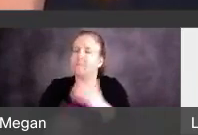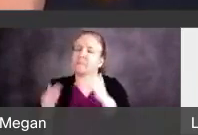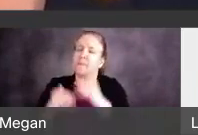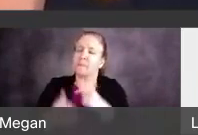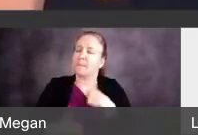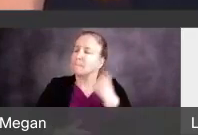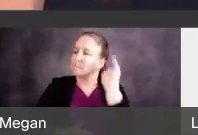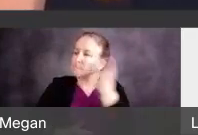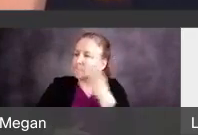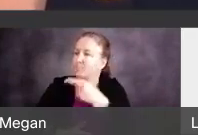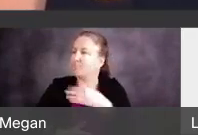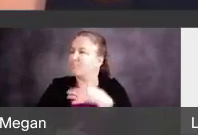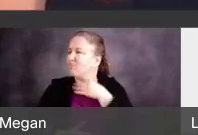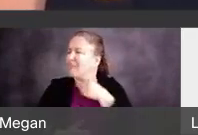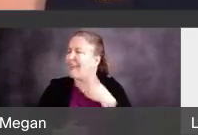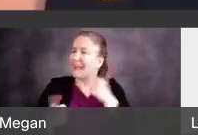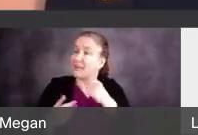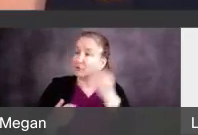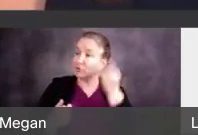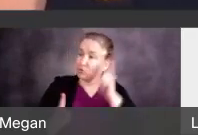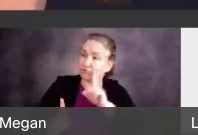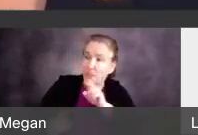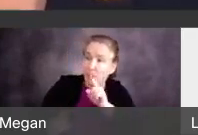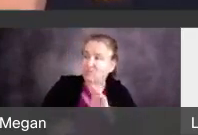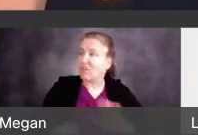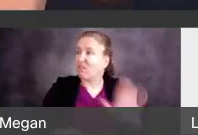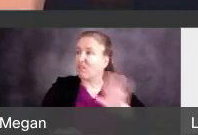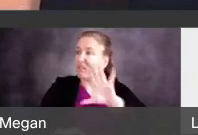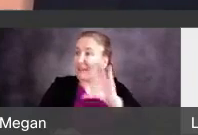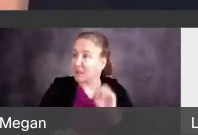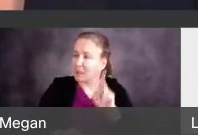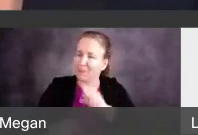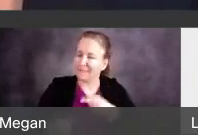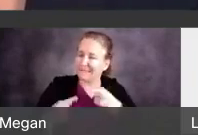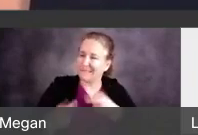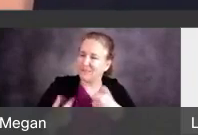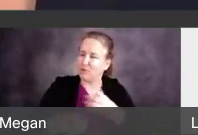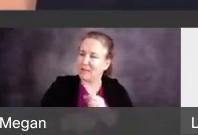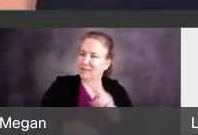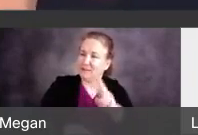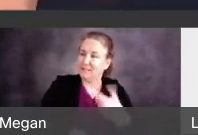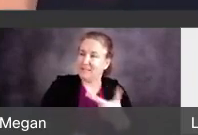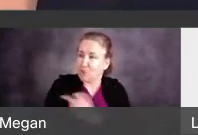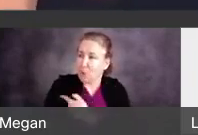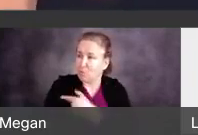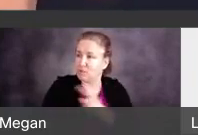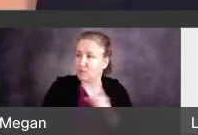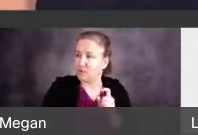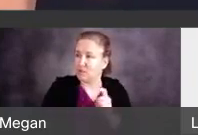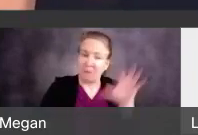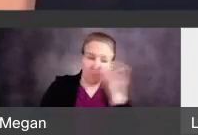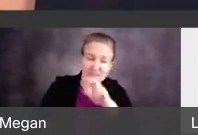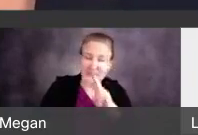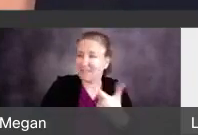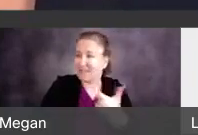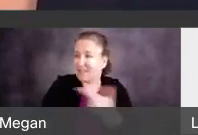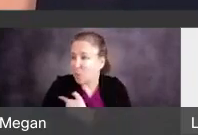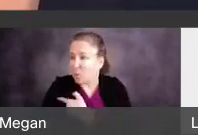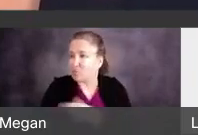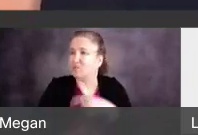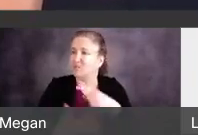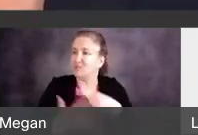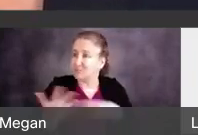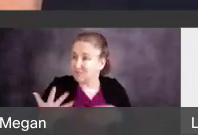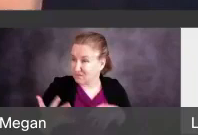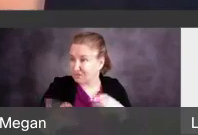if you've had any reports anywhere in the county of people having trouble getting their second doses, missing their second doses or anything like